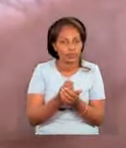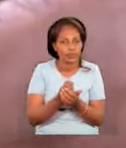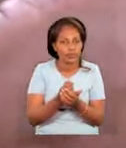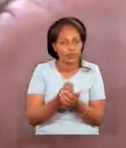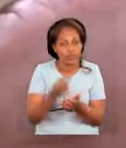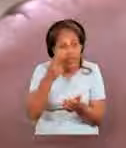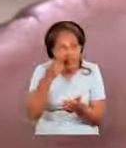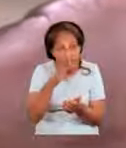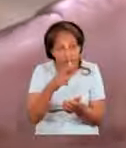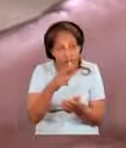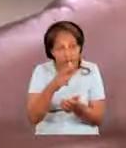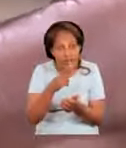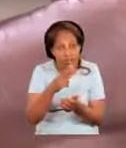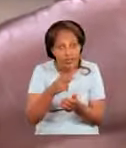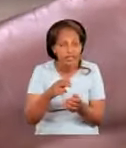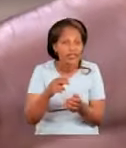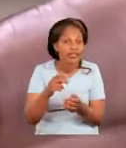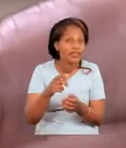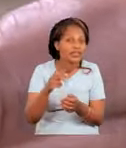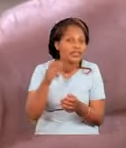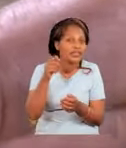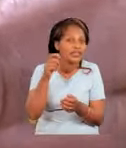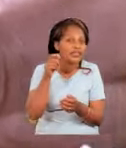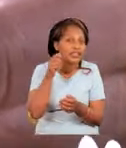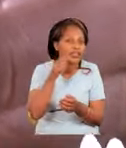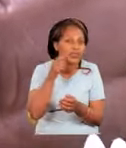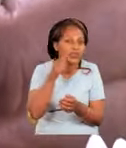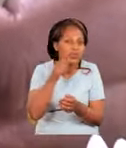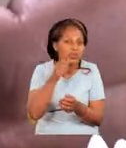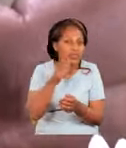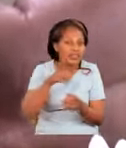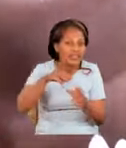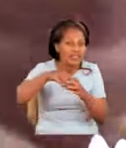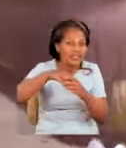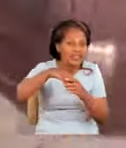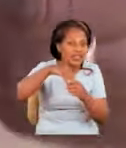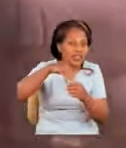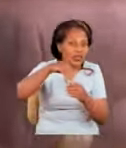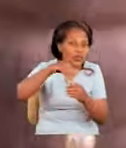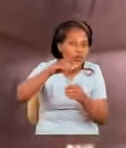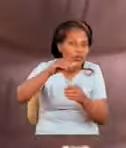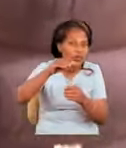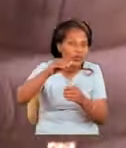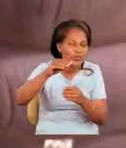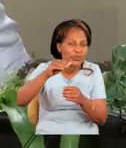You see, this is the female part. If I take it off from this flower,